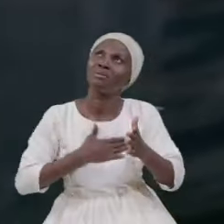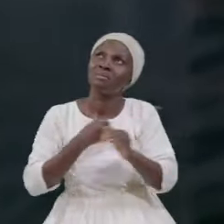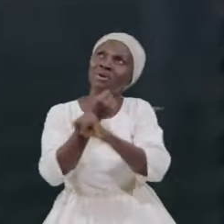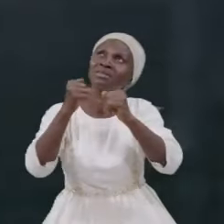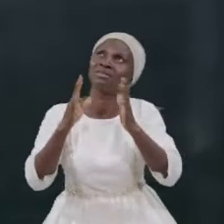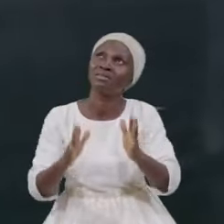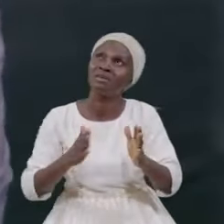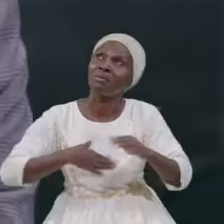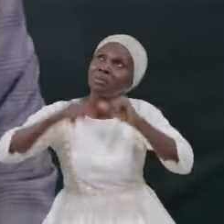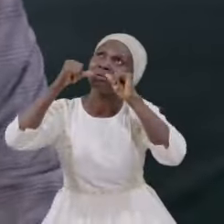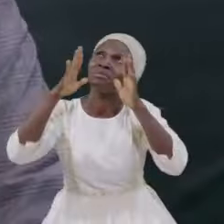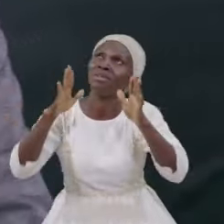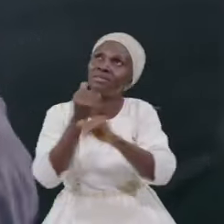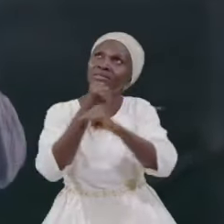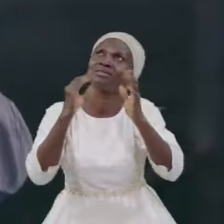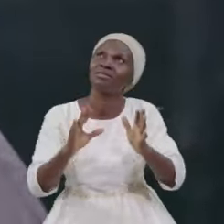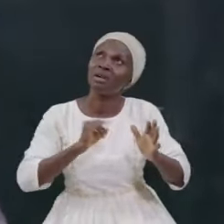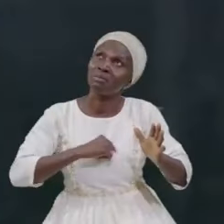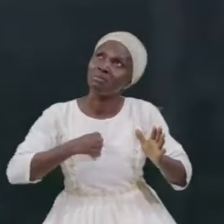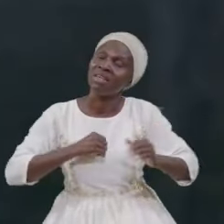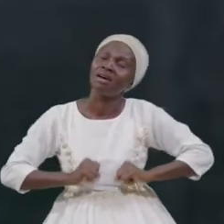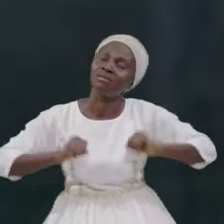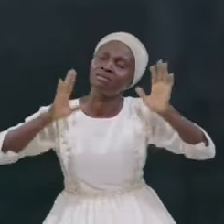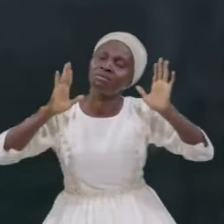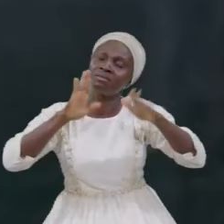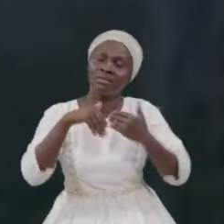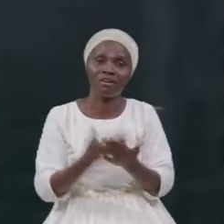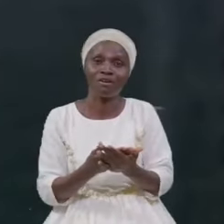you come and you surrender to the Lord, let not